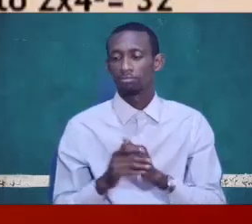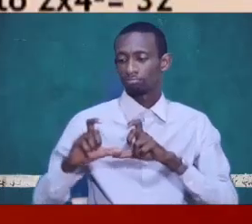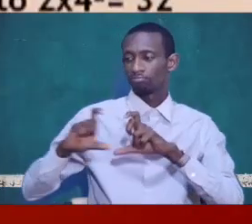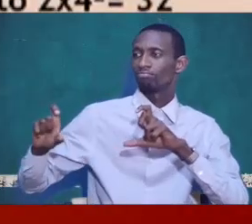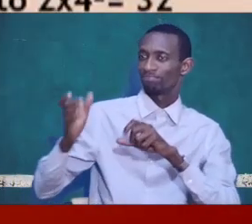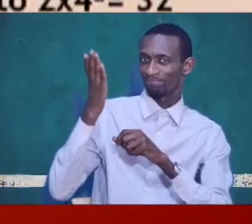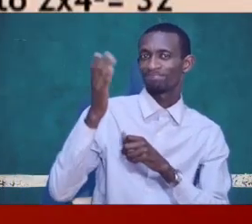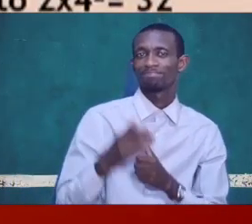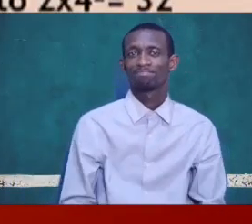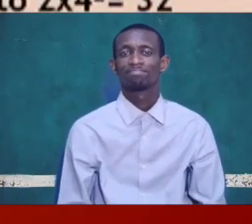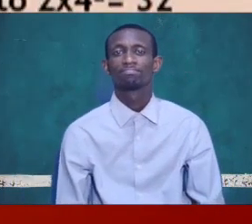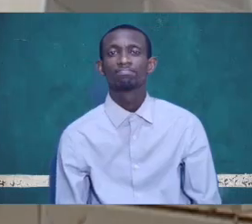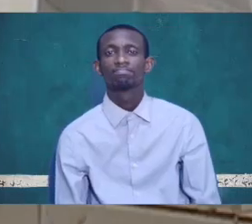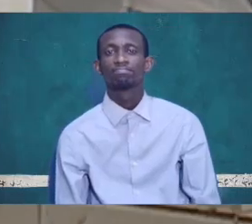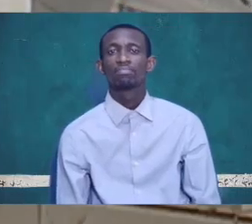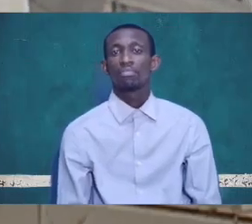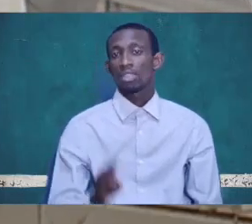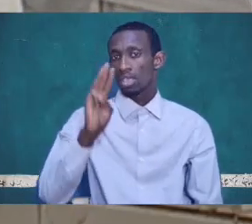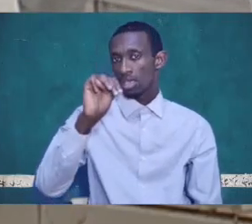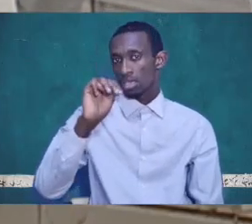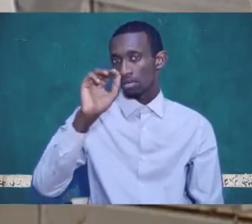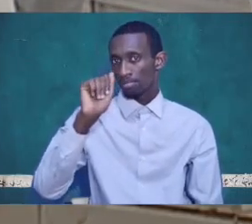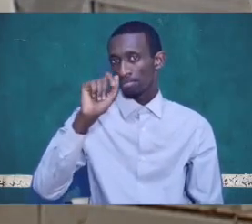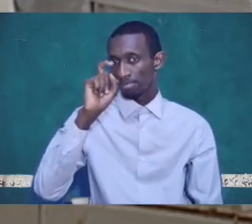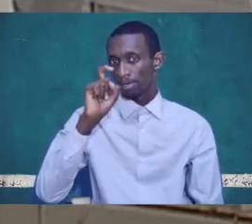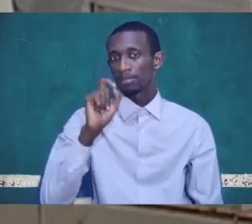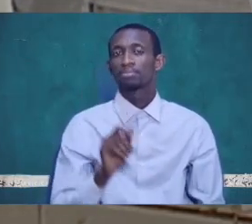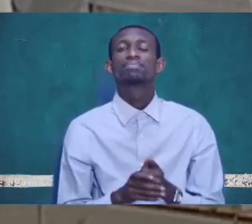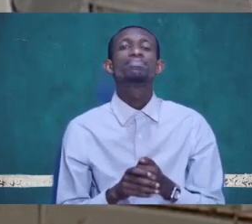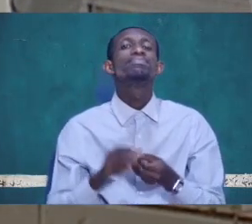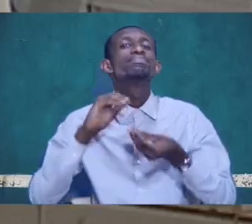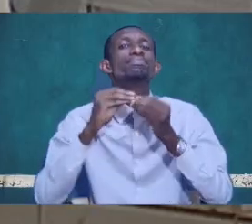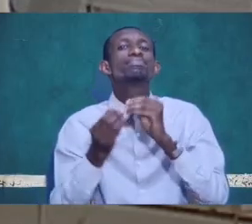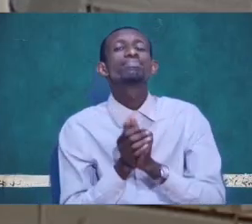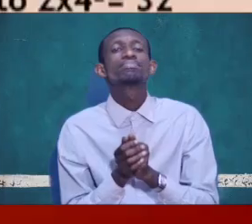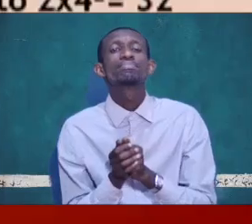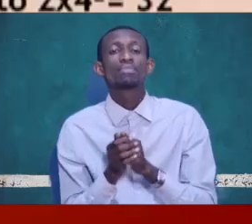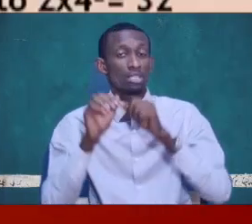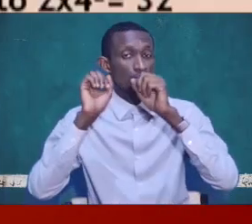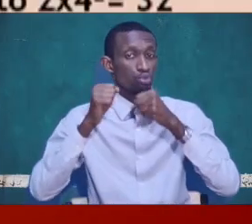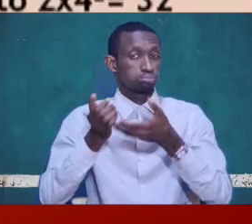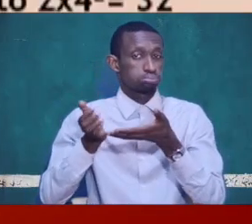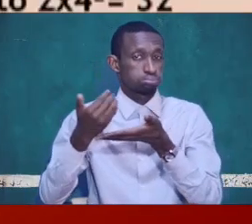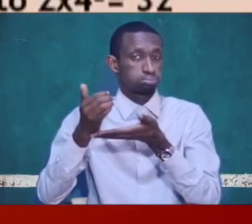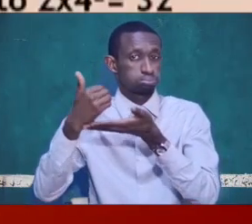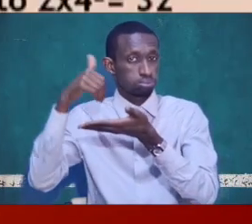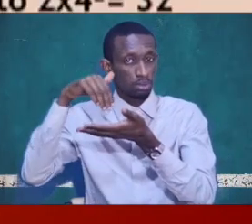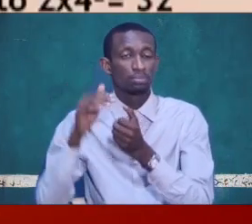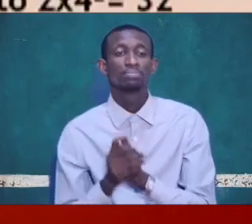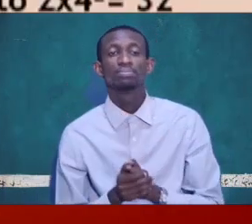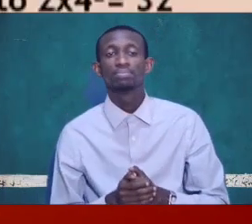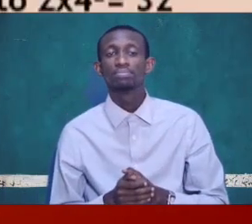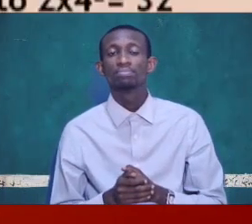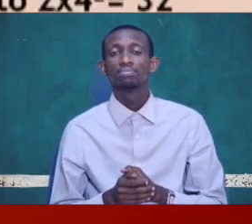formula. The maximum number of electrons that can be accommodated by a given energy